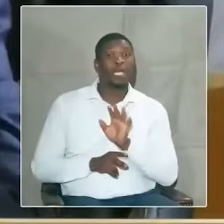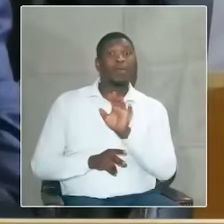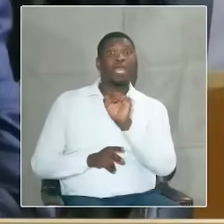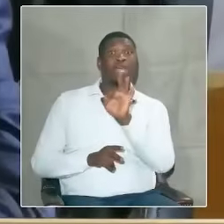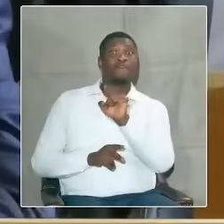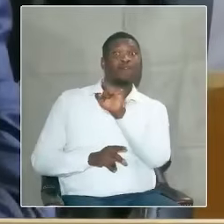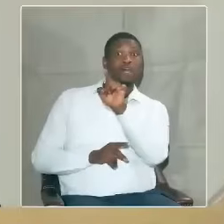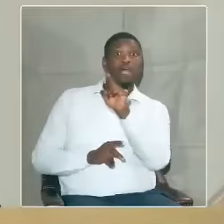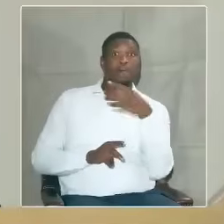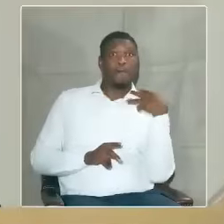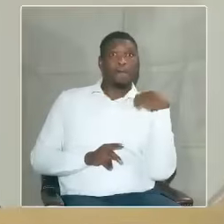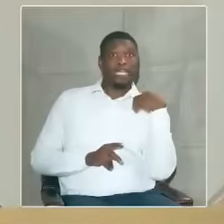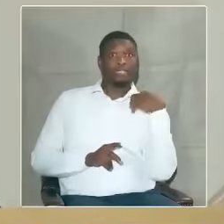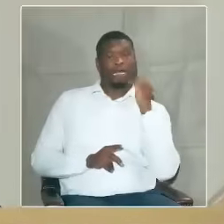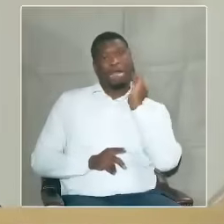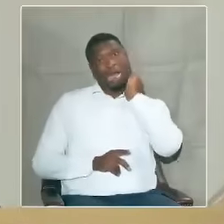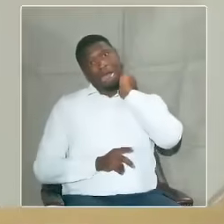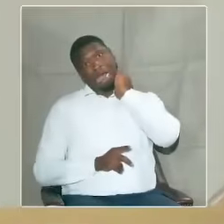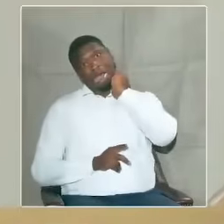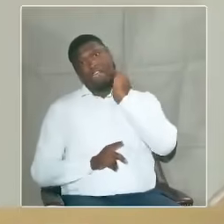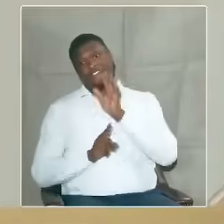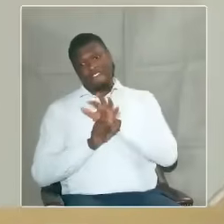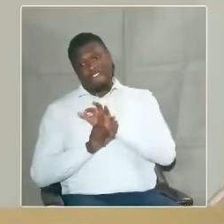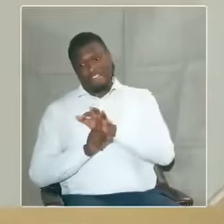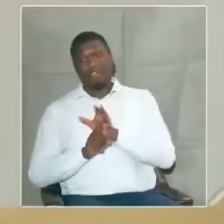minister breathes down my neck.